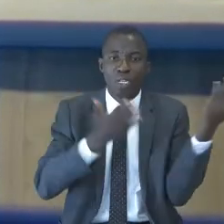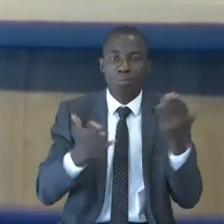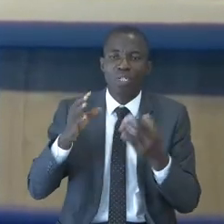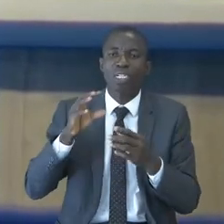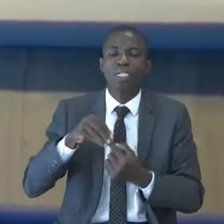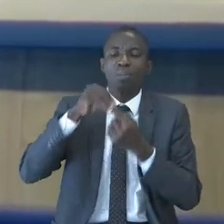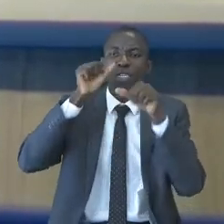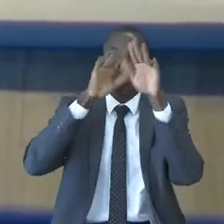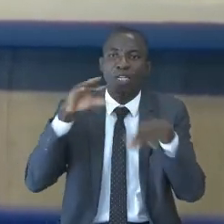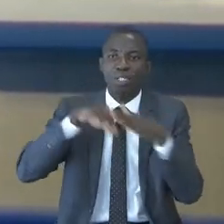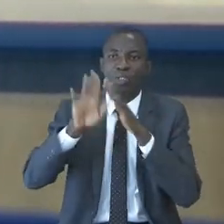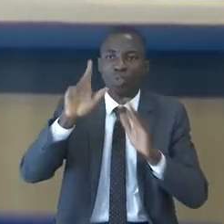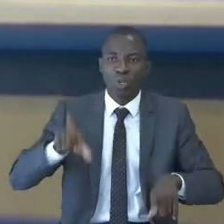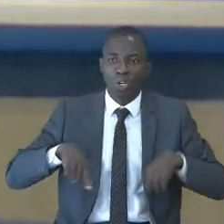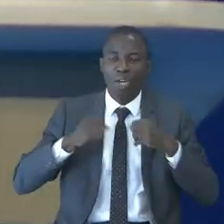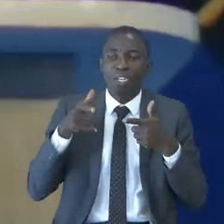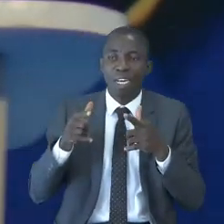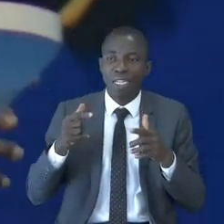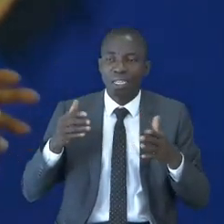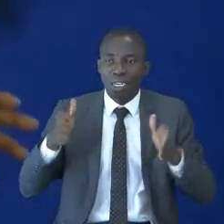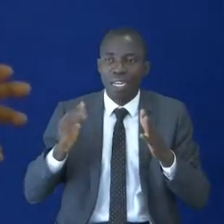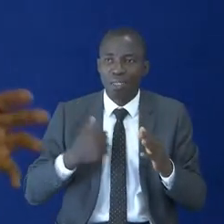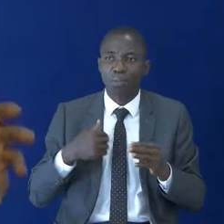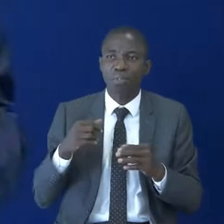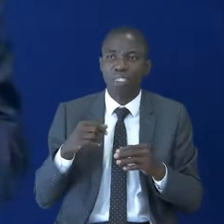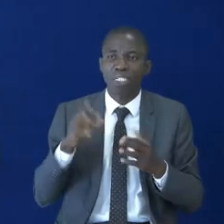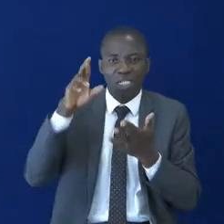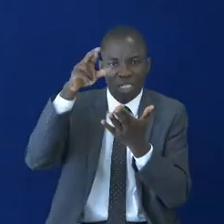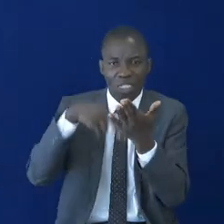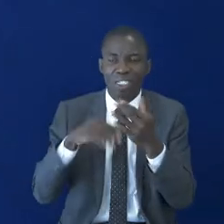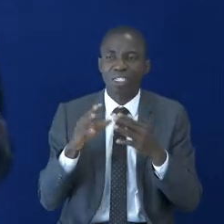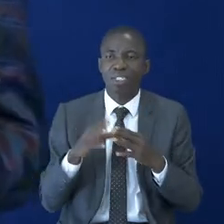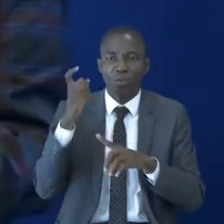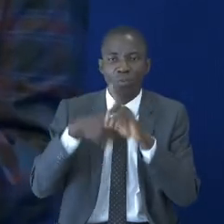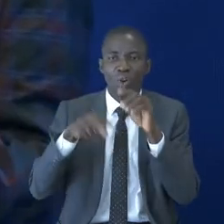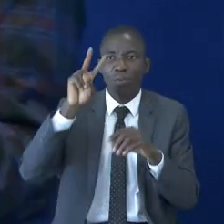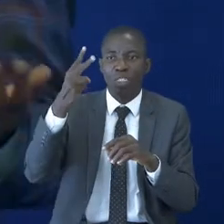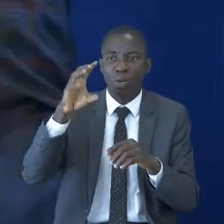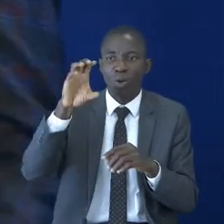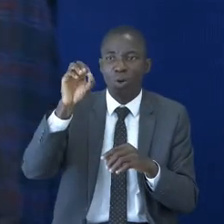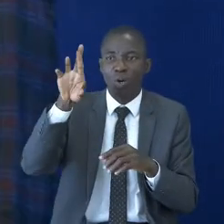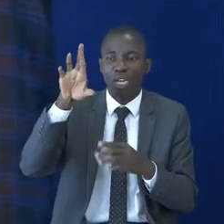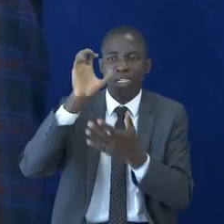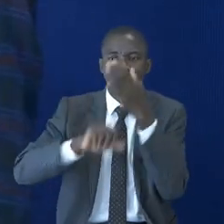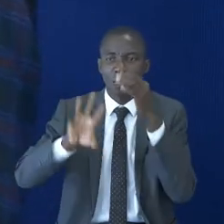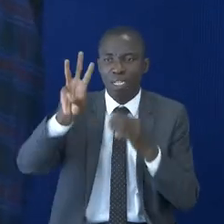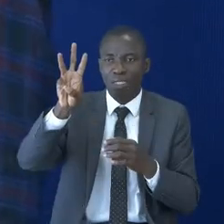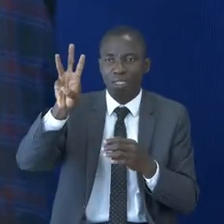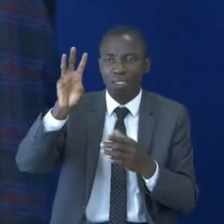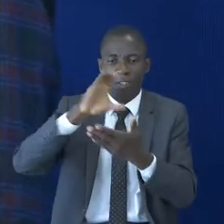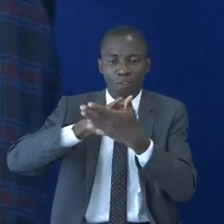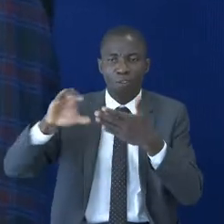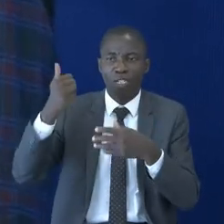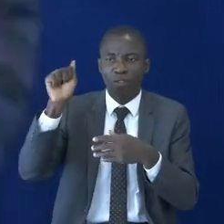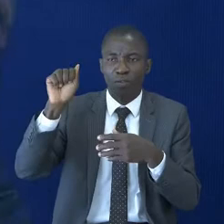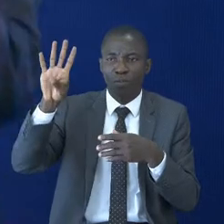my life. And let me read to you from 2 Corinthians chapter 6. Verse